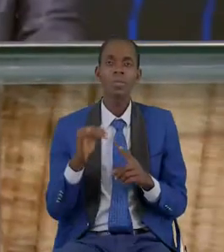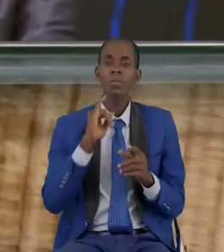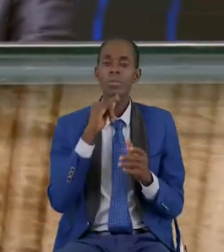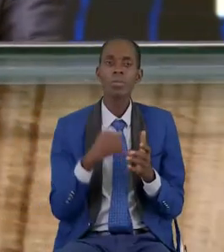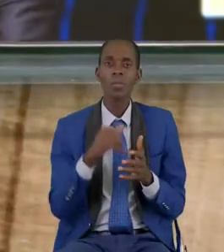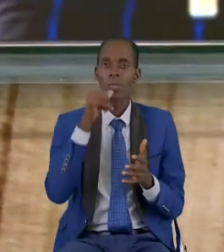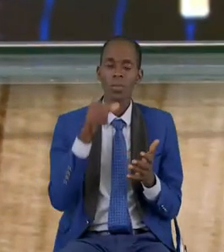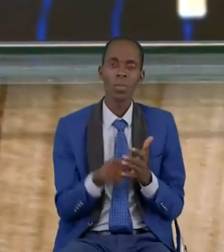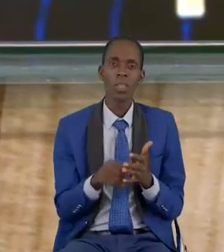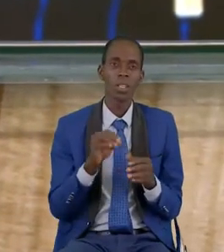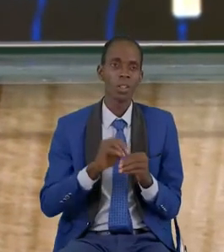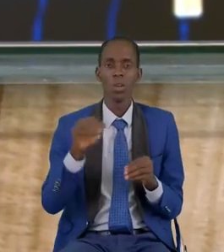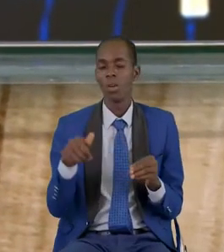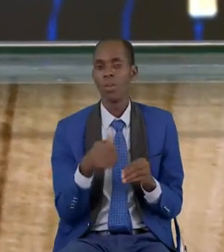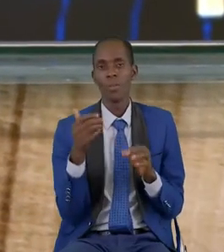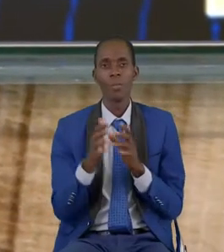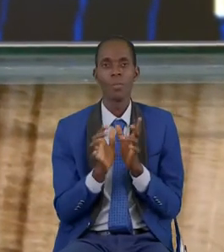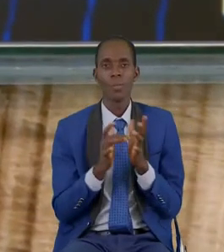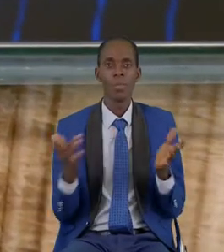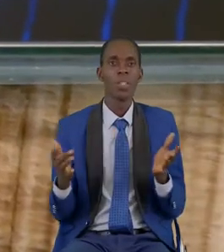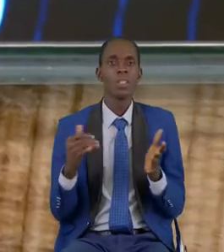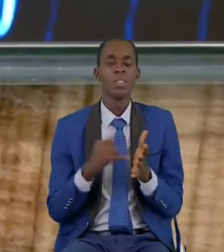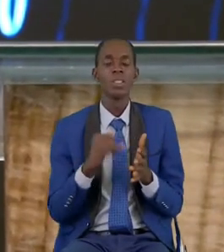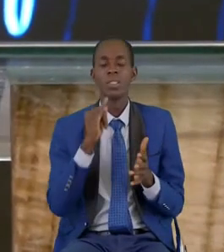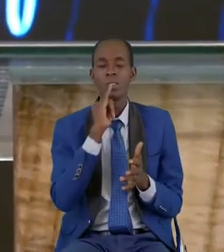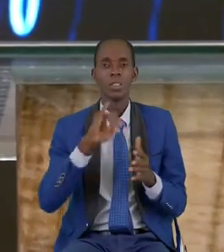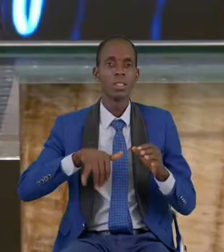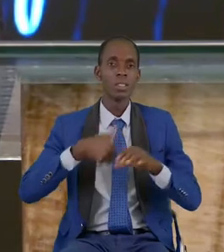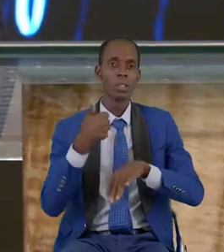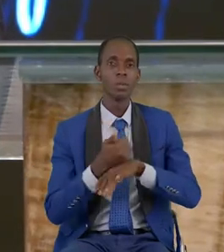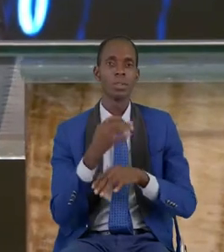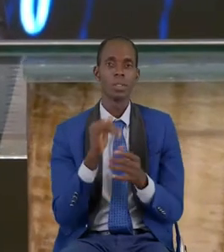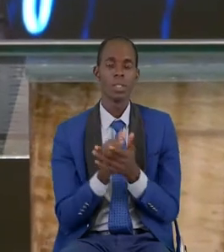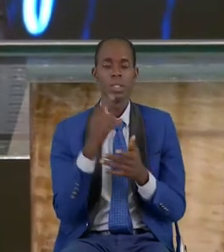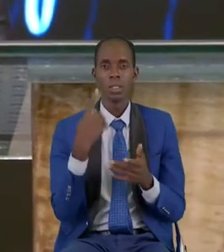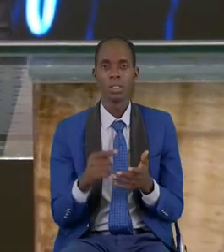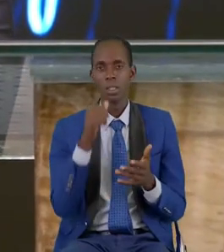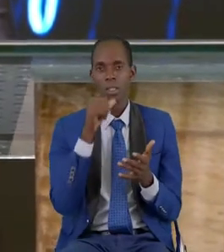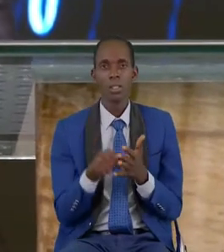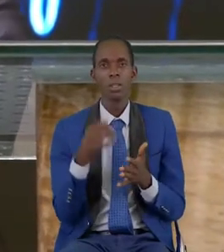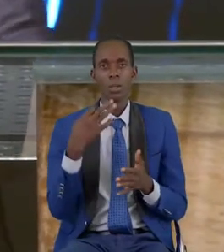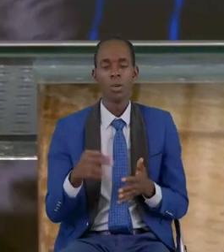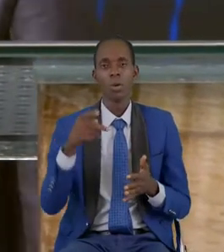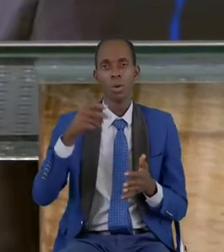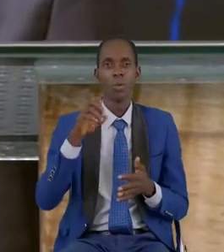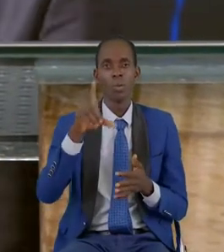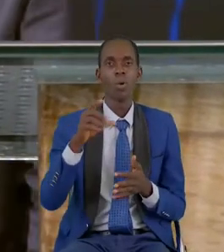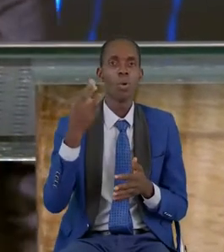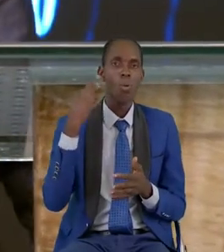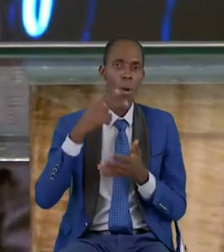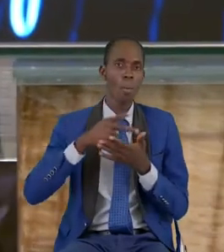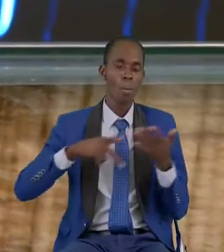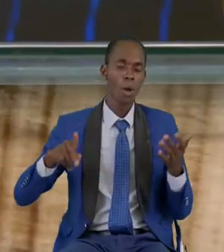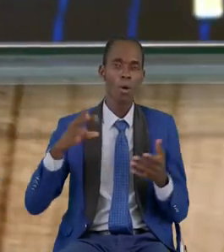He affirmed that the epistles of Paul were part of scripture. He didn't say,